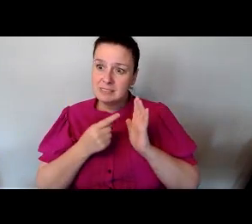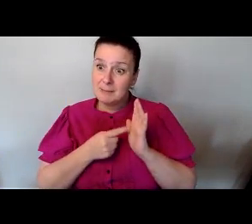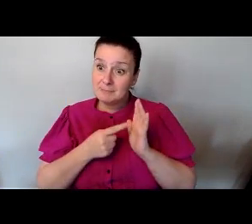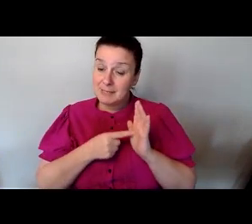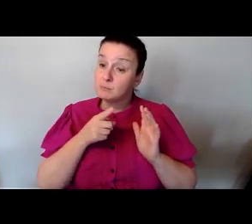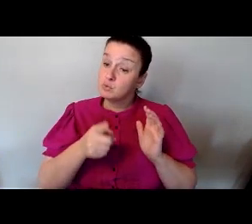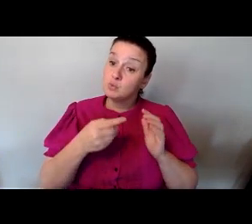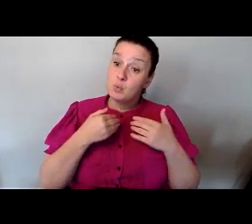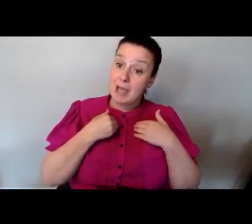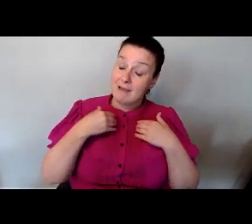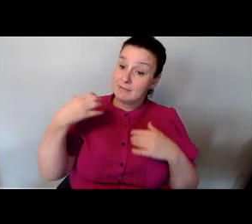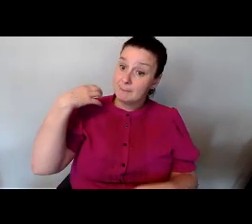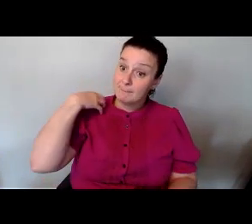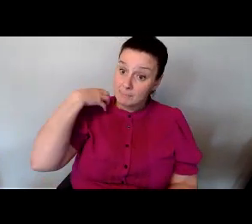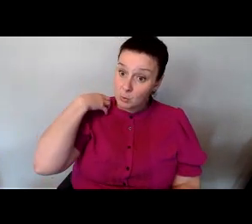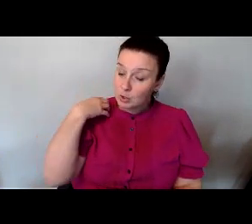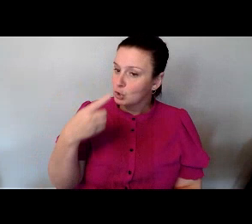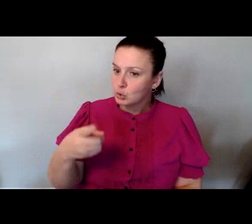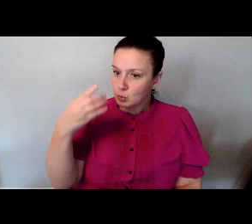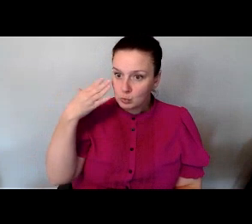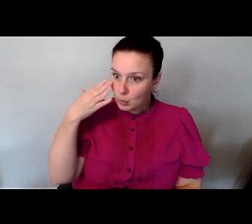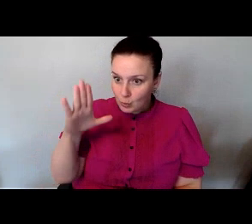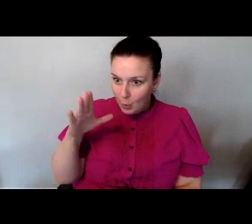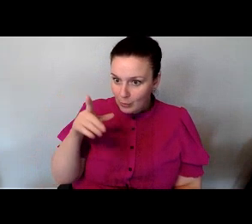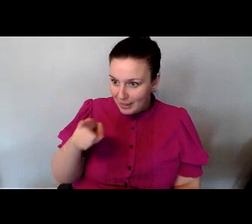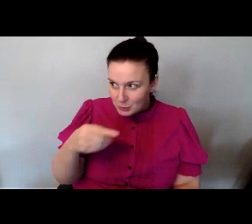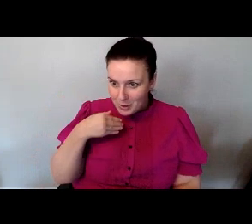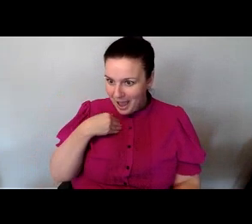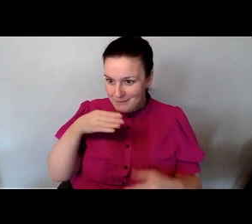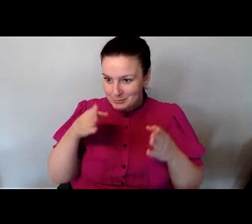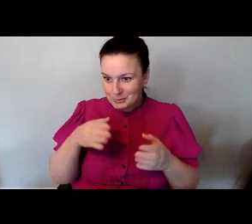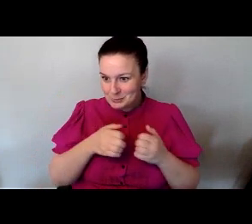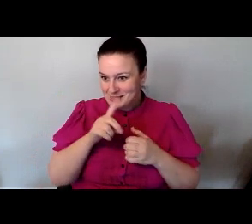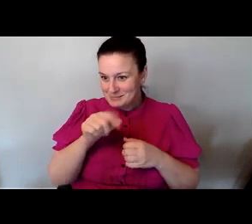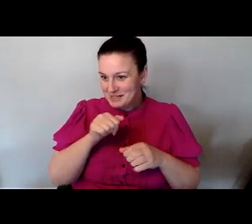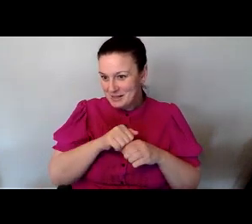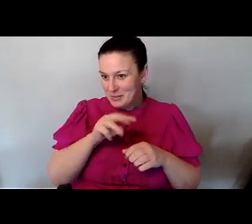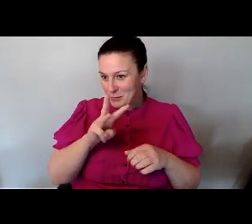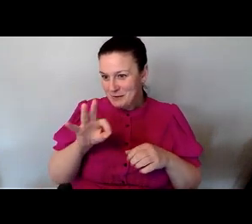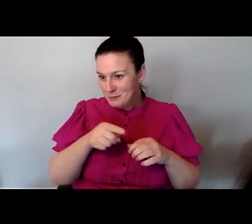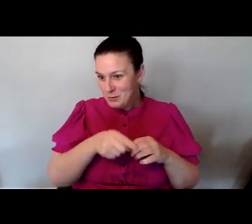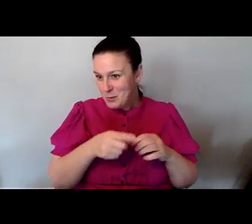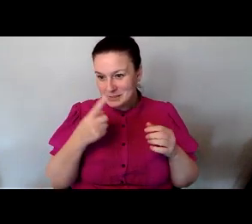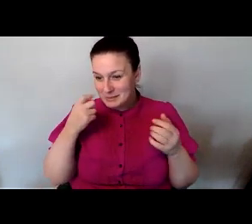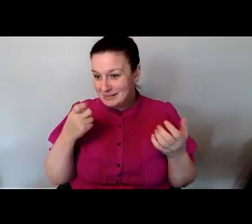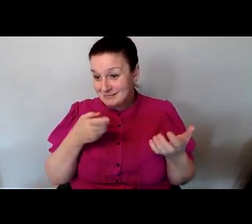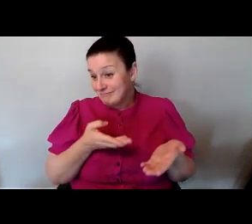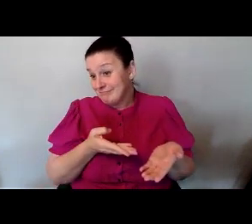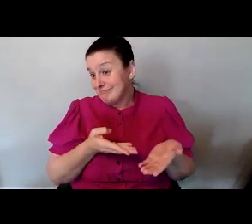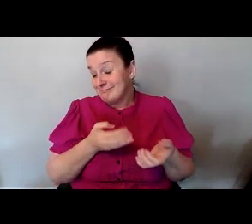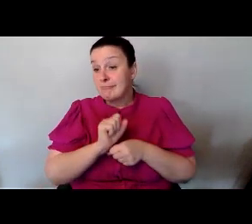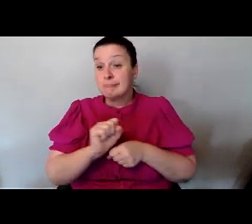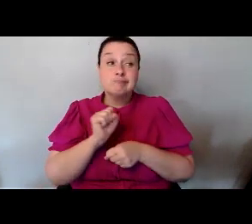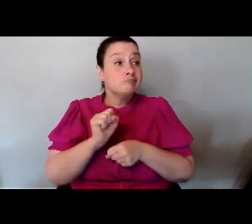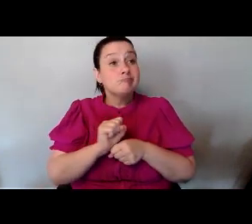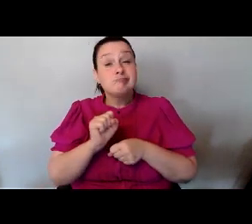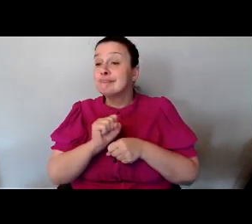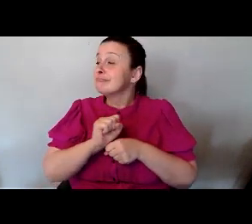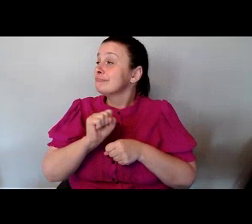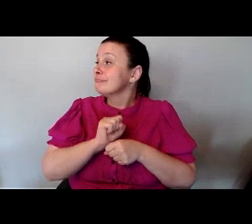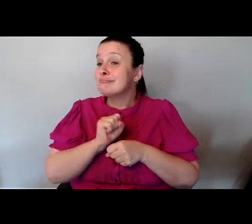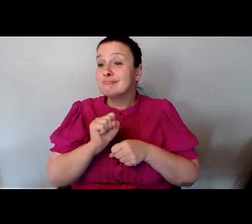an employer, you don't know that you've got folks with disabilities in the workforce, because they are working alongside